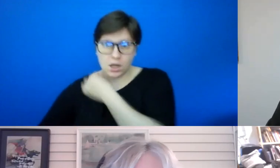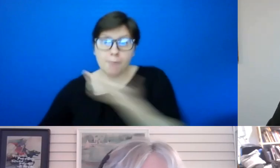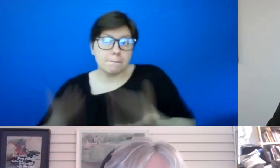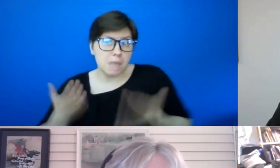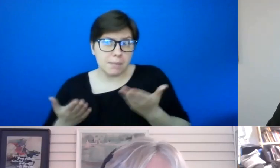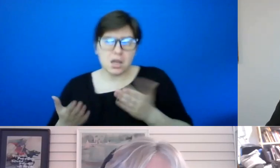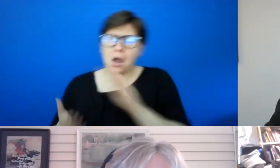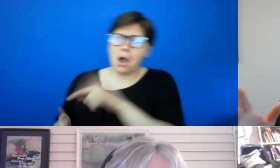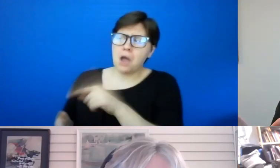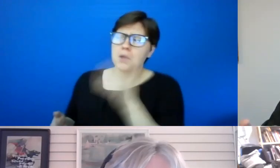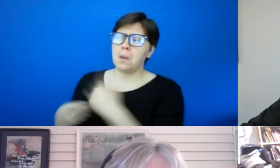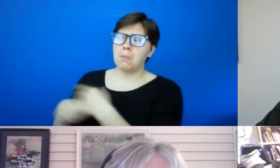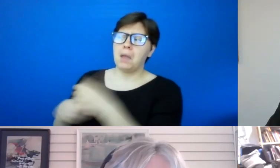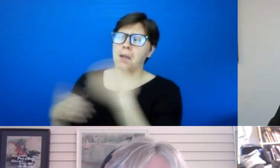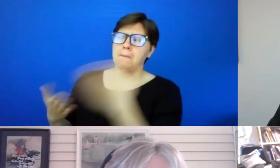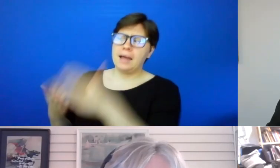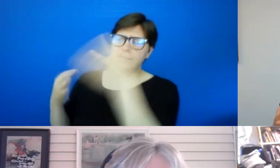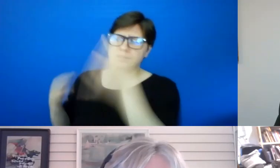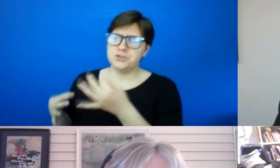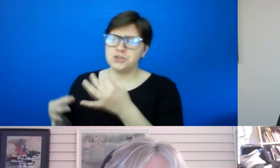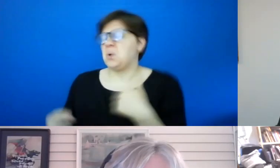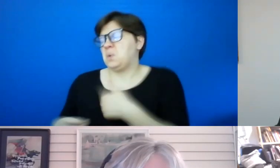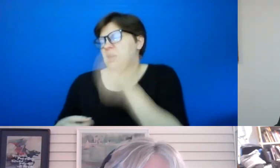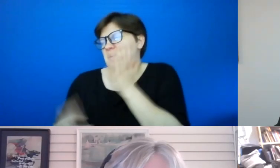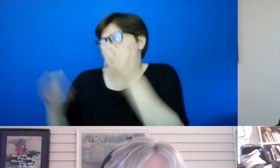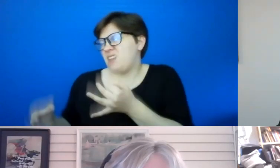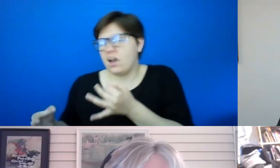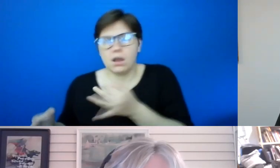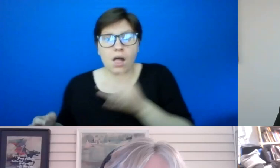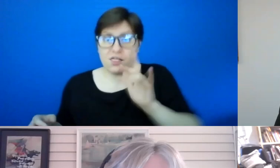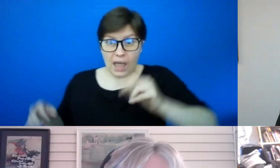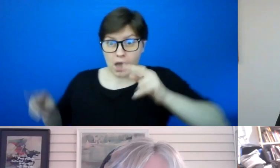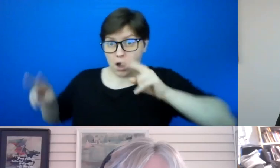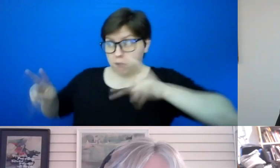here, and so we're just not gonna let you make it, right? So that kind of paternalism